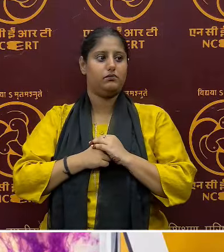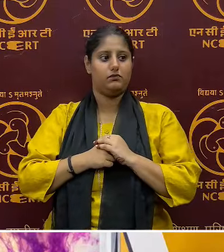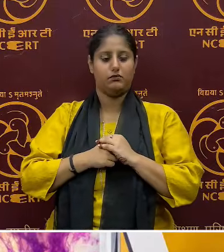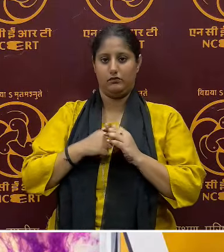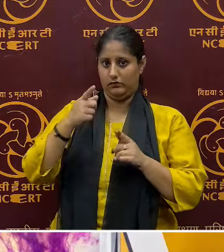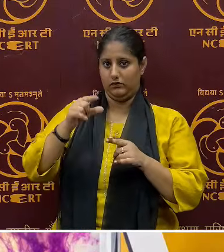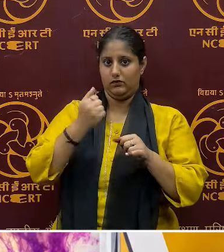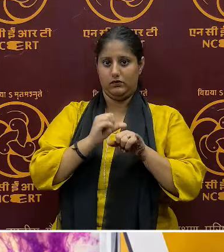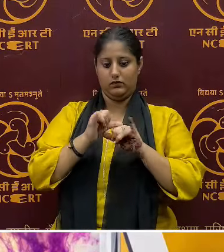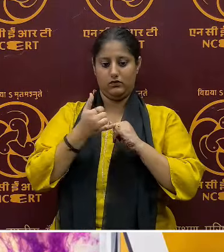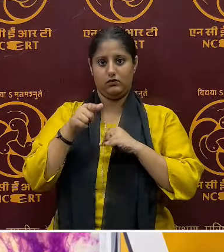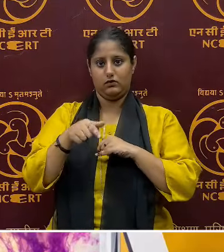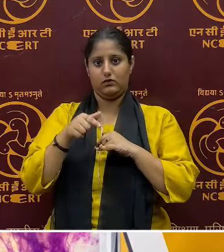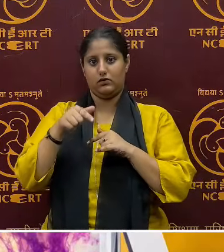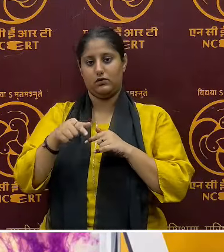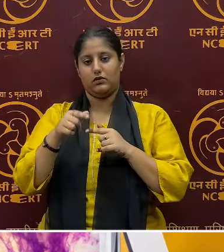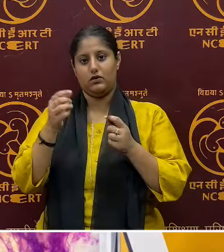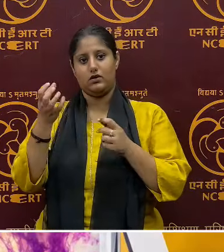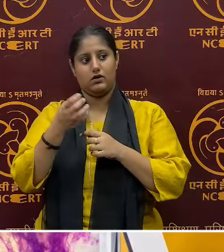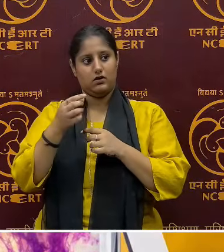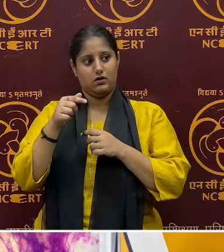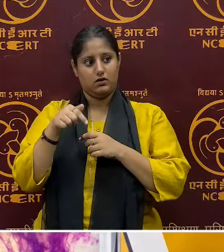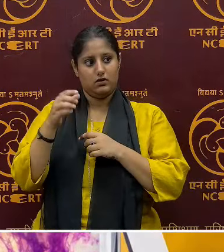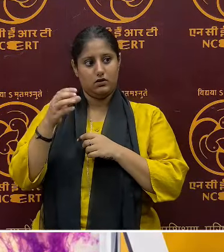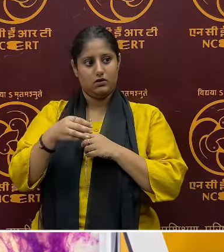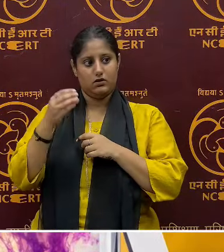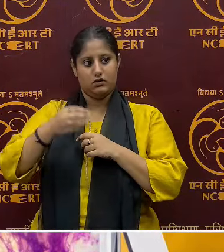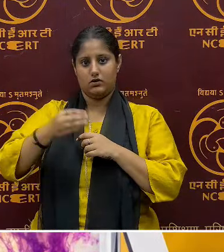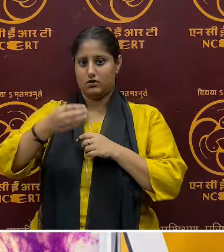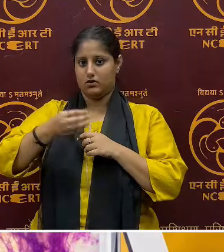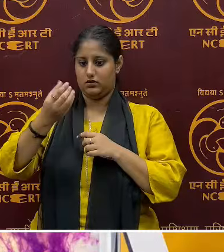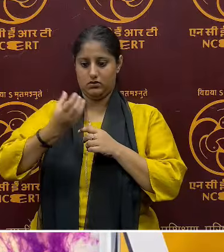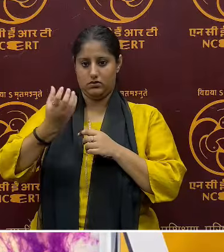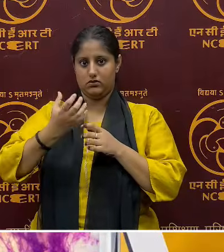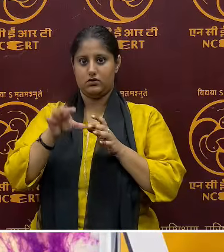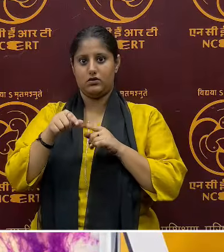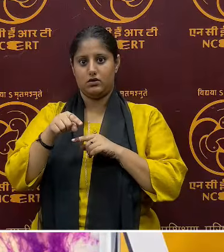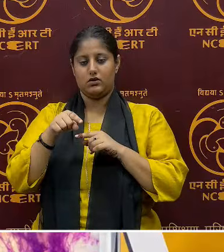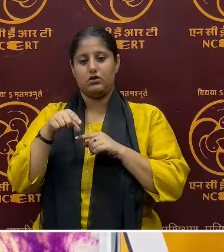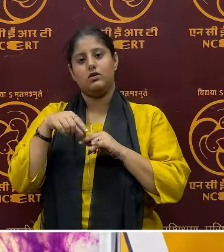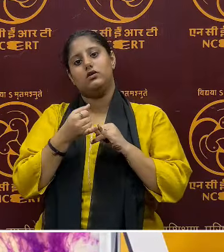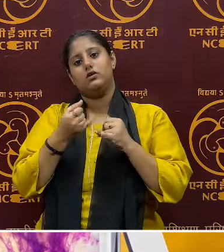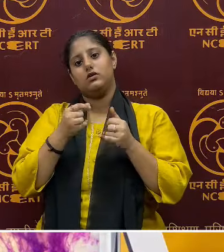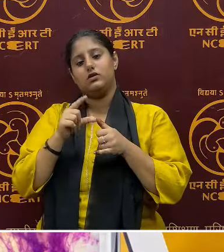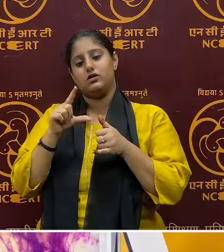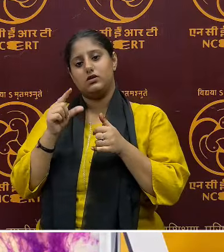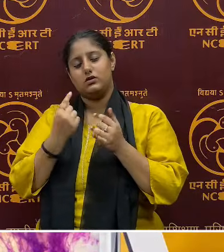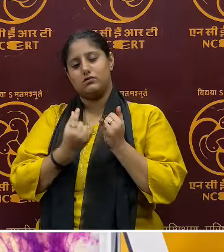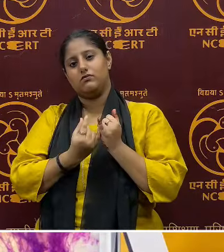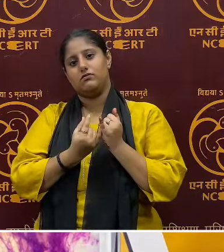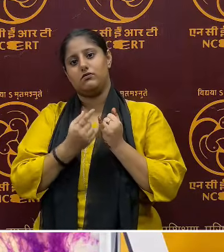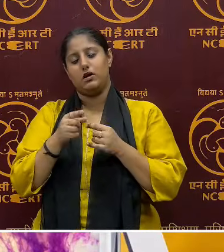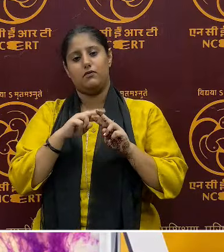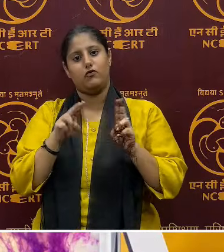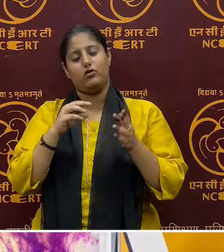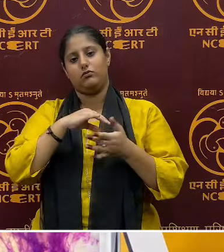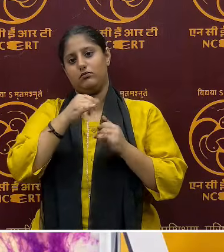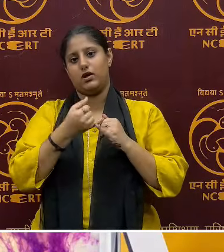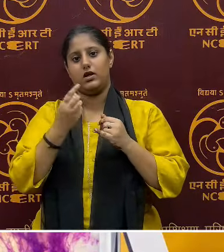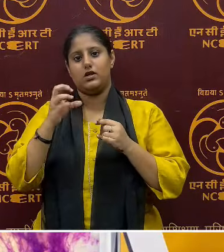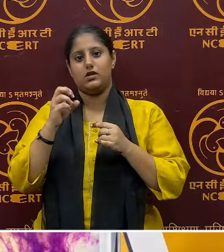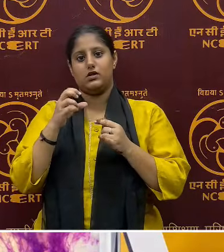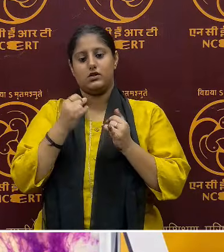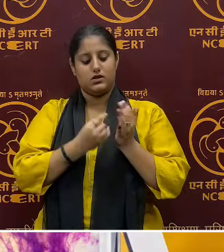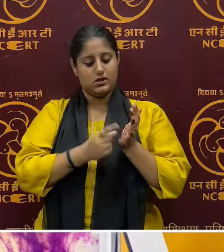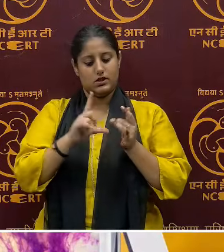gas jar so that it can shake well, and therefore sulfur gas completely now dissolve. Now click on